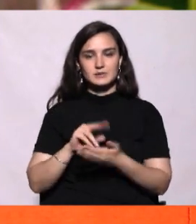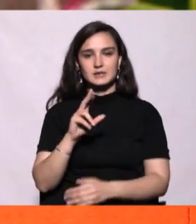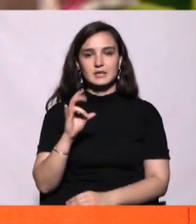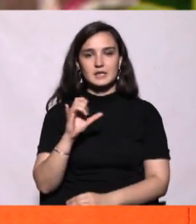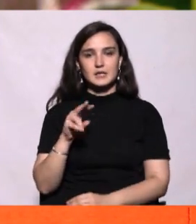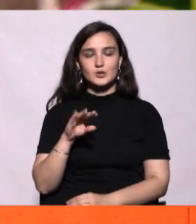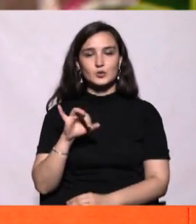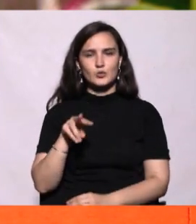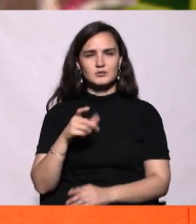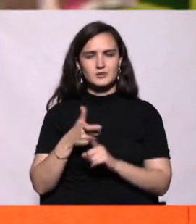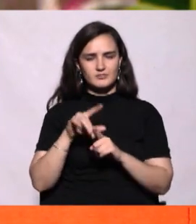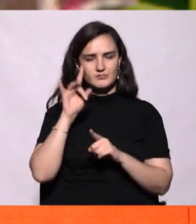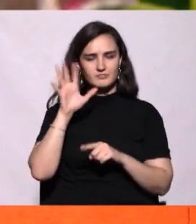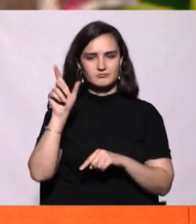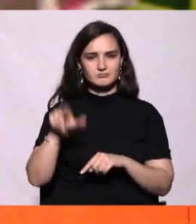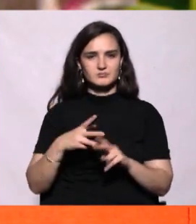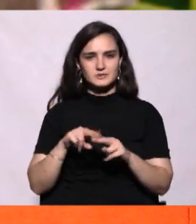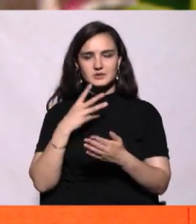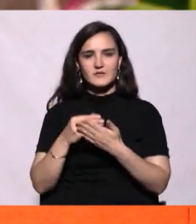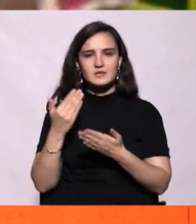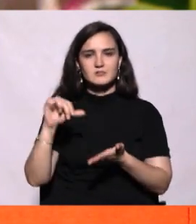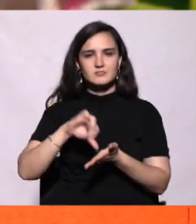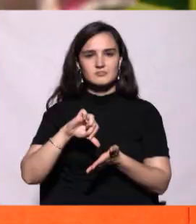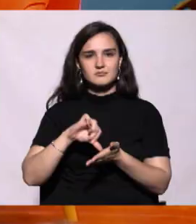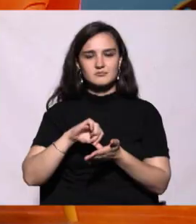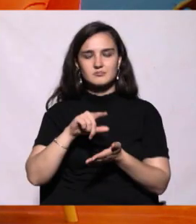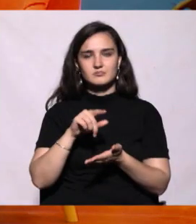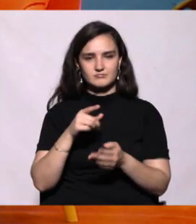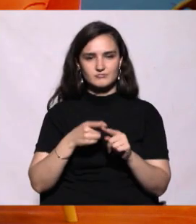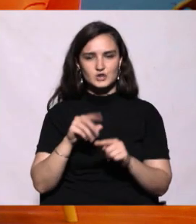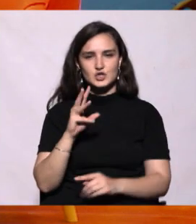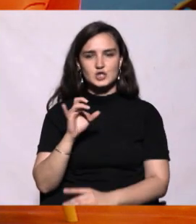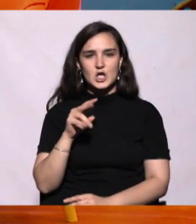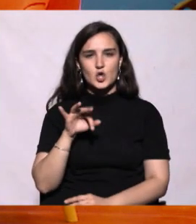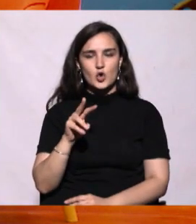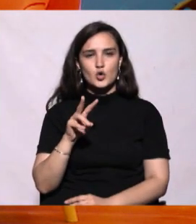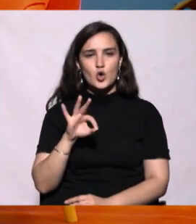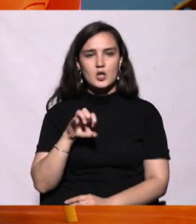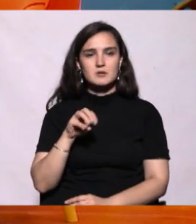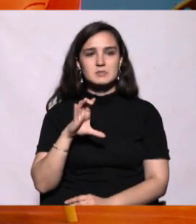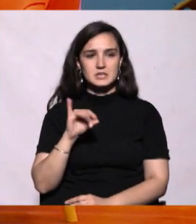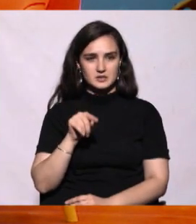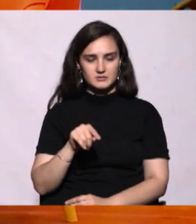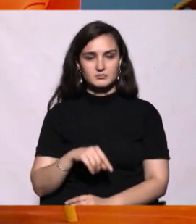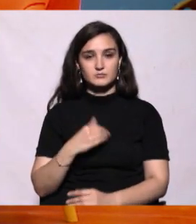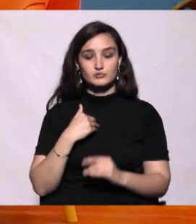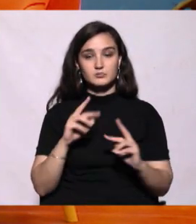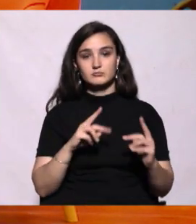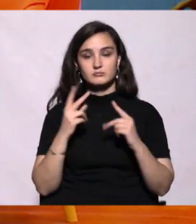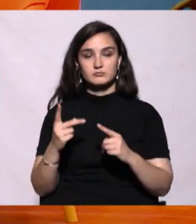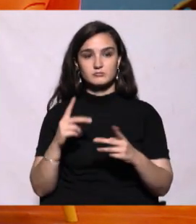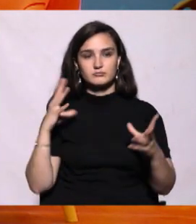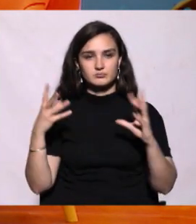Doyle, who is mostly famous with his character Sherlock Holmes. From there, we moved to